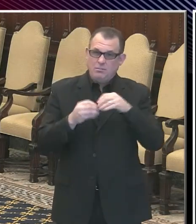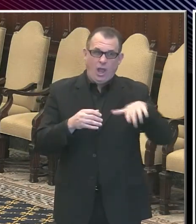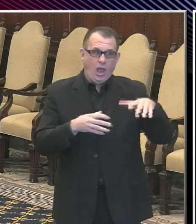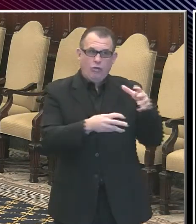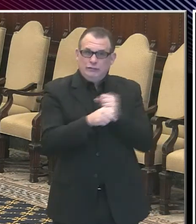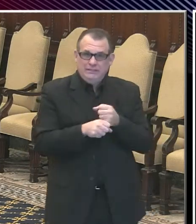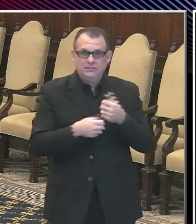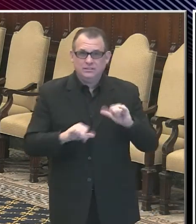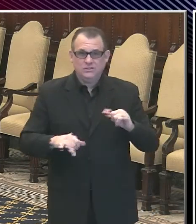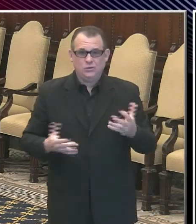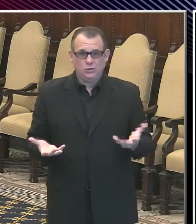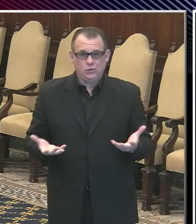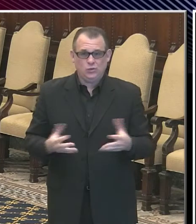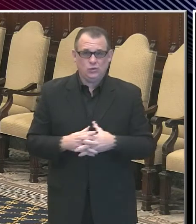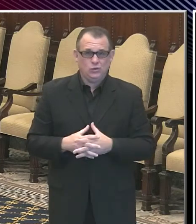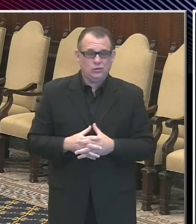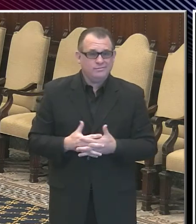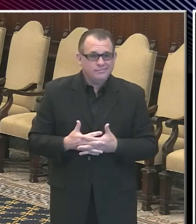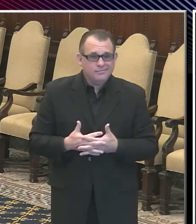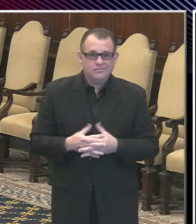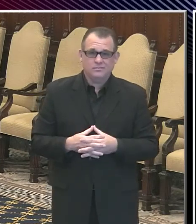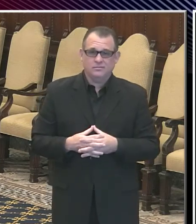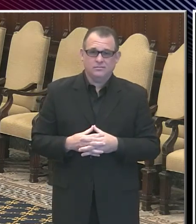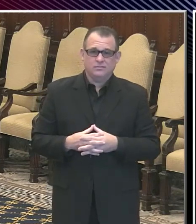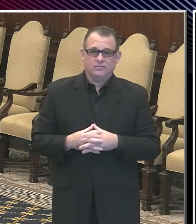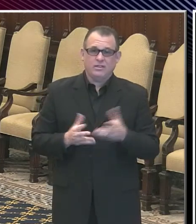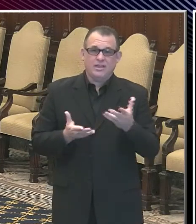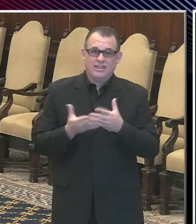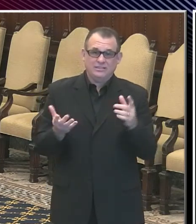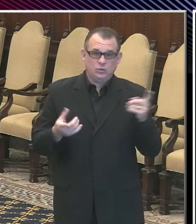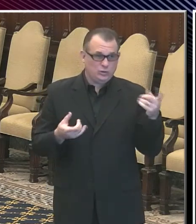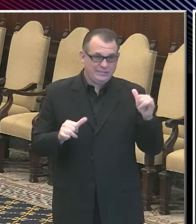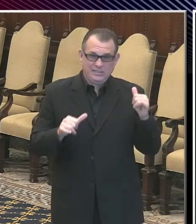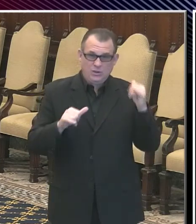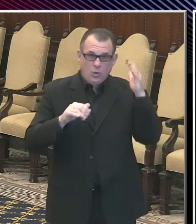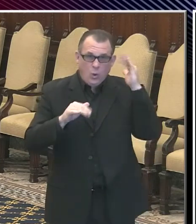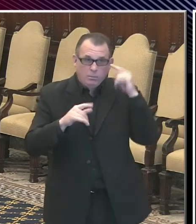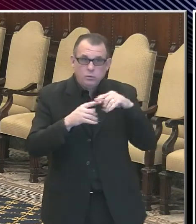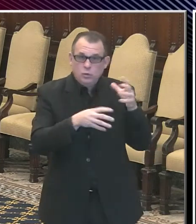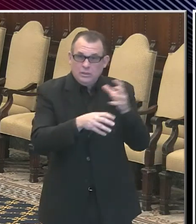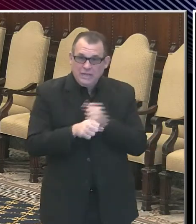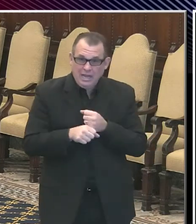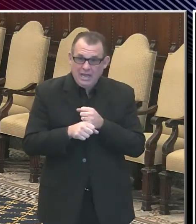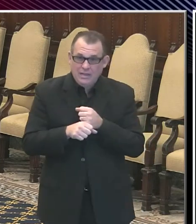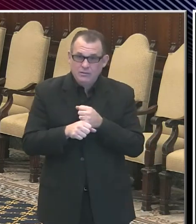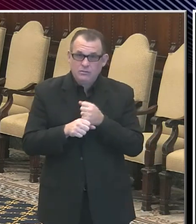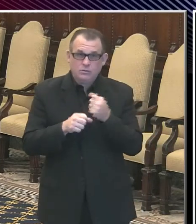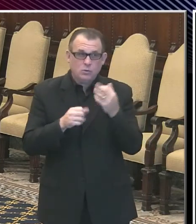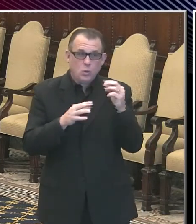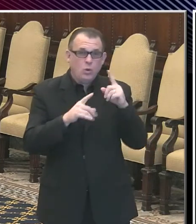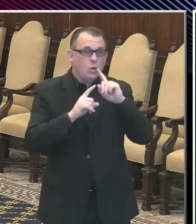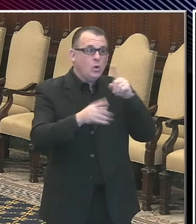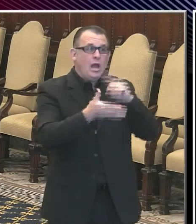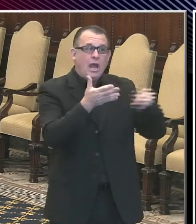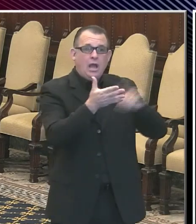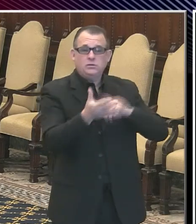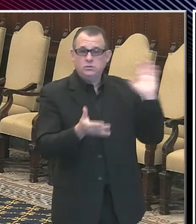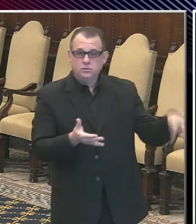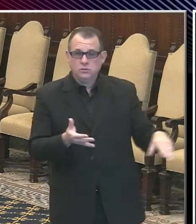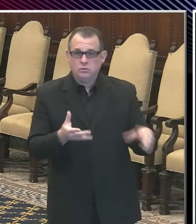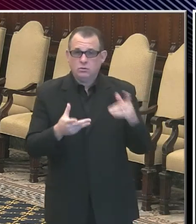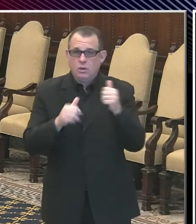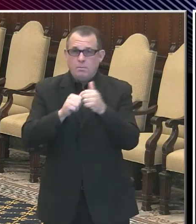comment on, are those things that you still hope to get down the line, or are they sort of indefinitely back